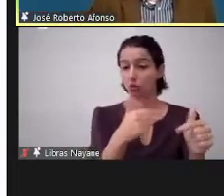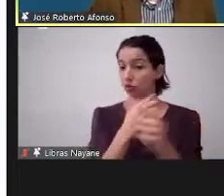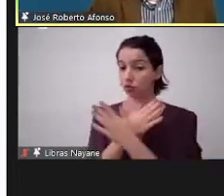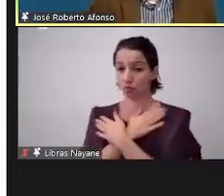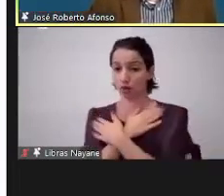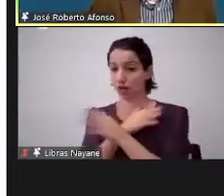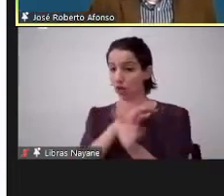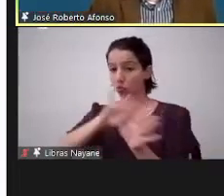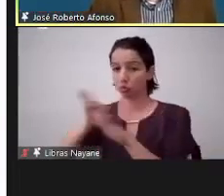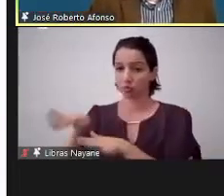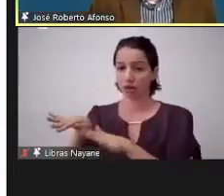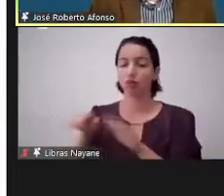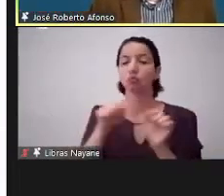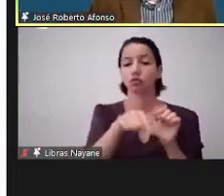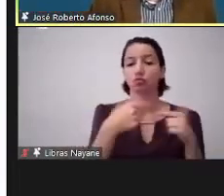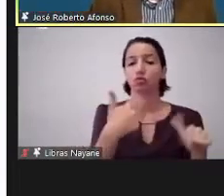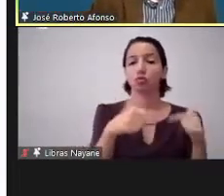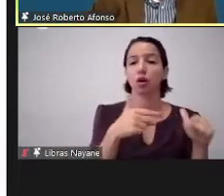workers